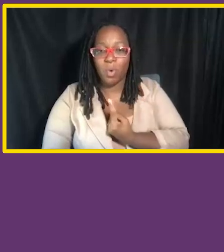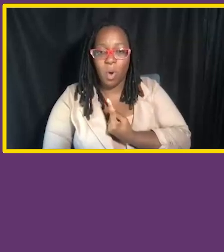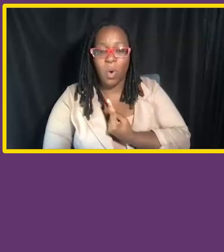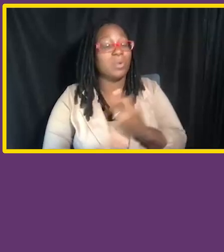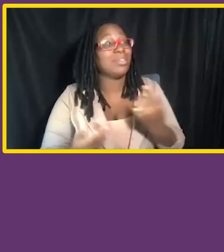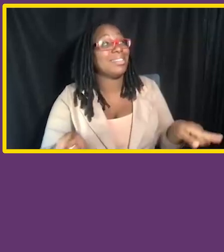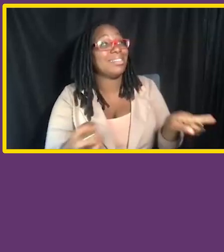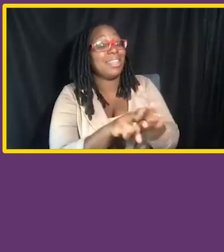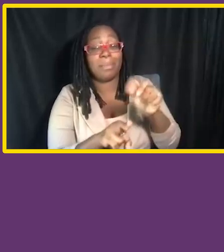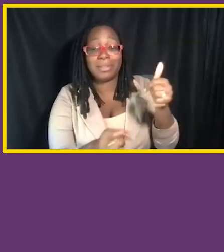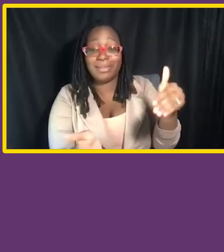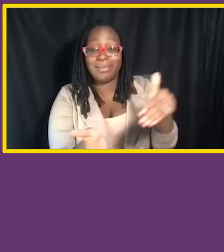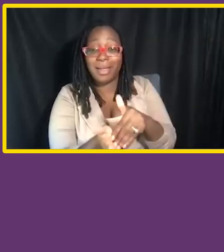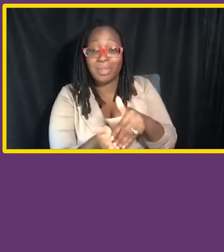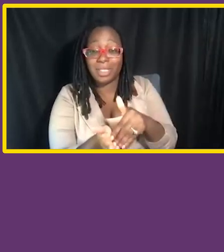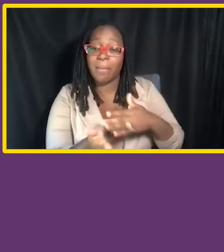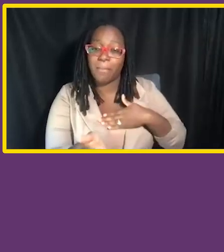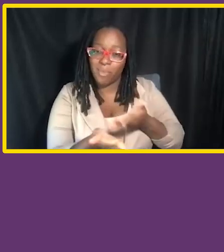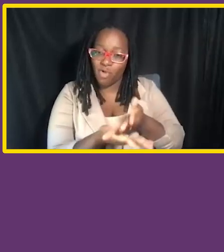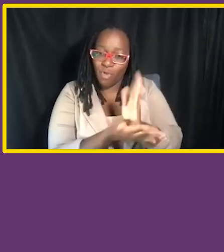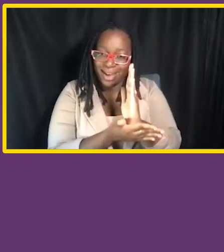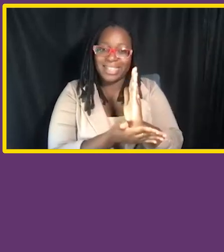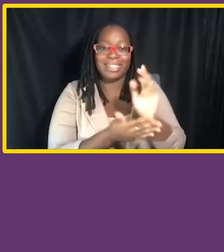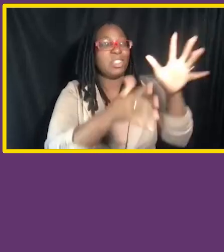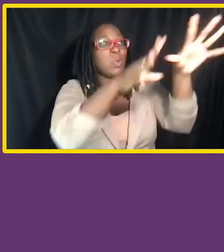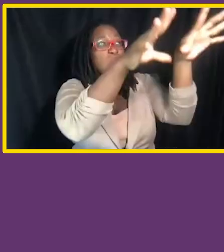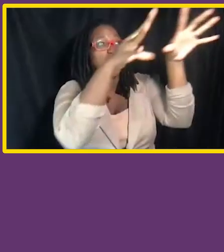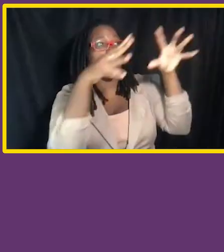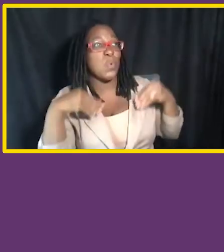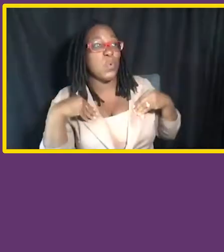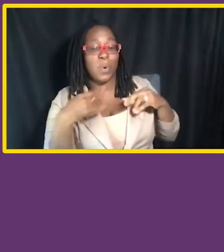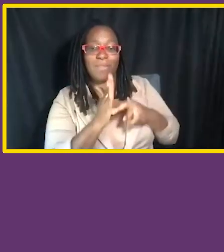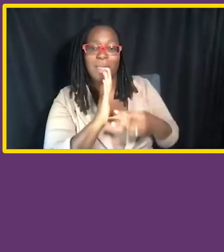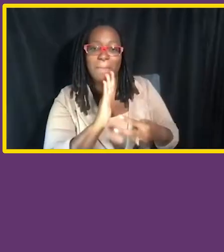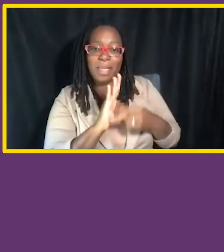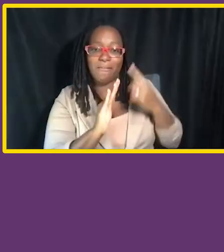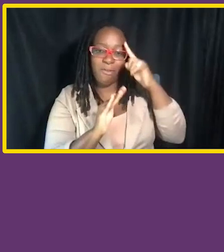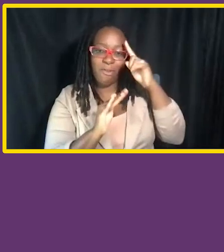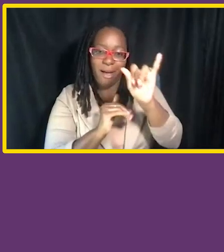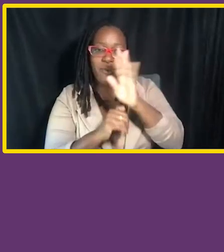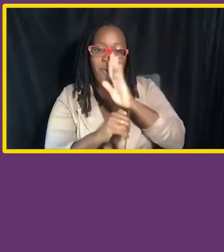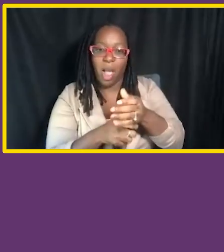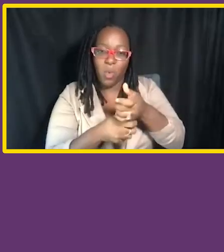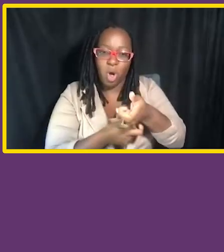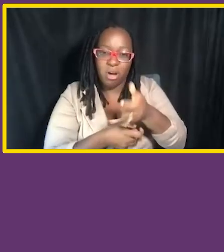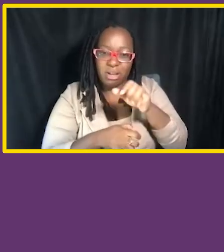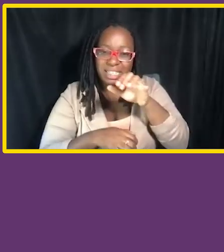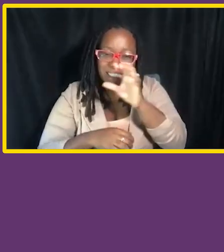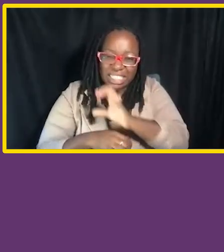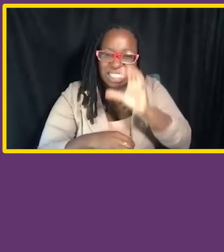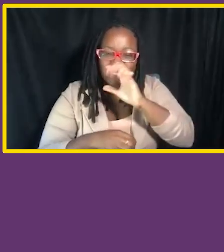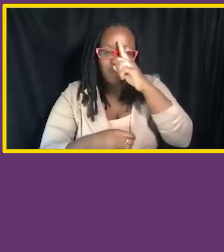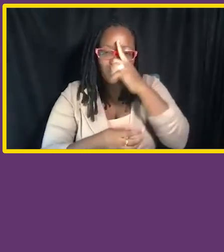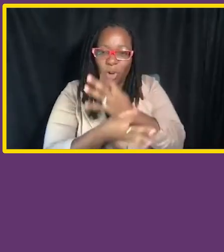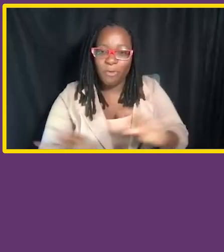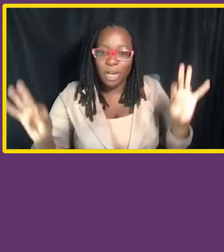divine upon my right impels me to pull forever at the latch on freedom's gate. The Holy Spirit upon my